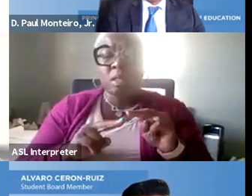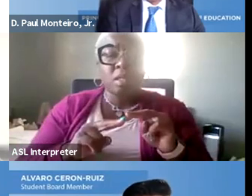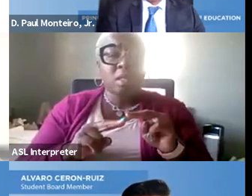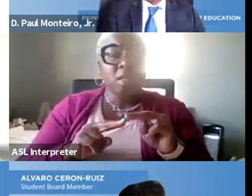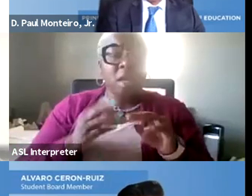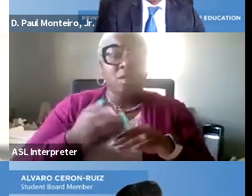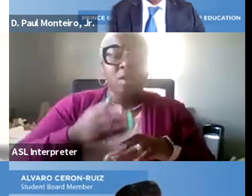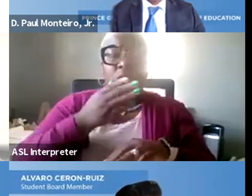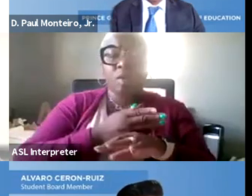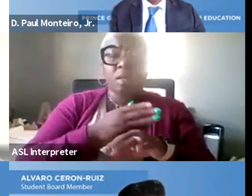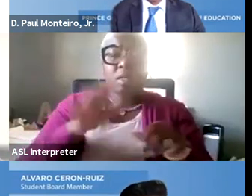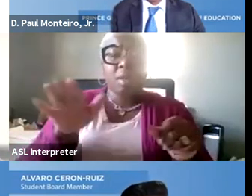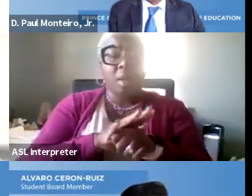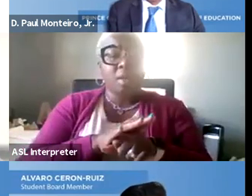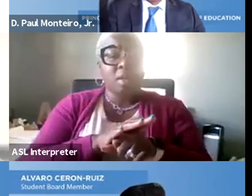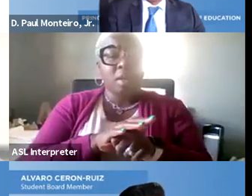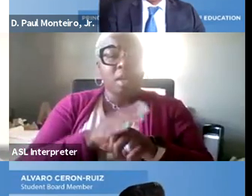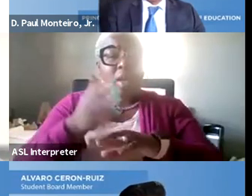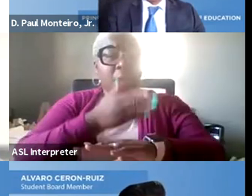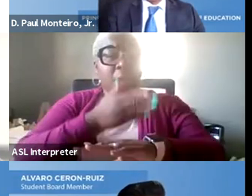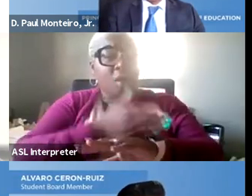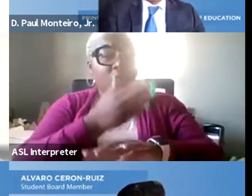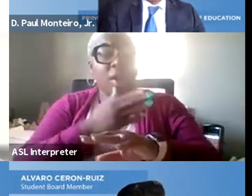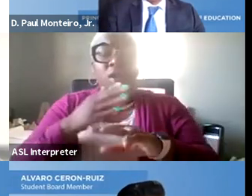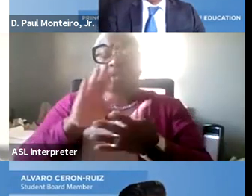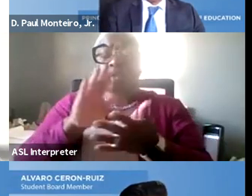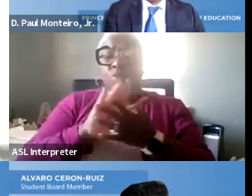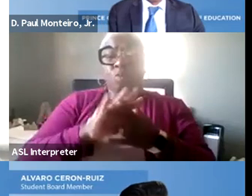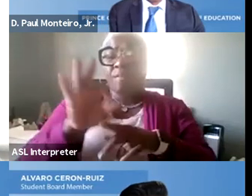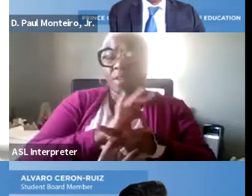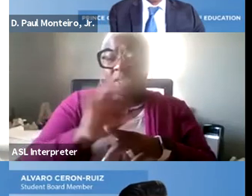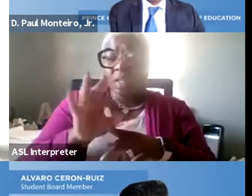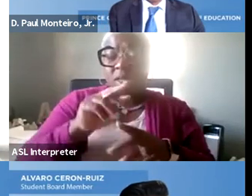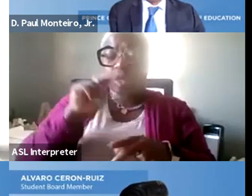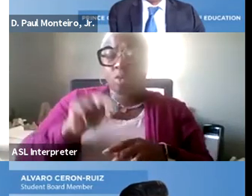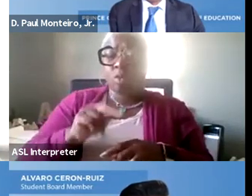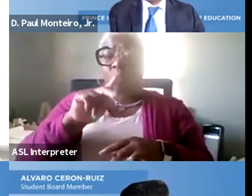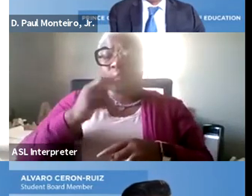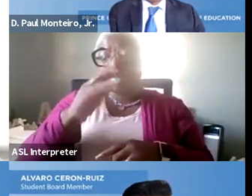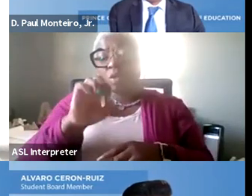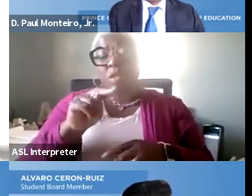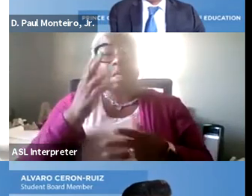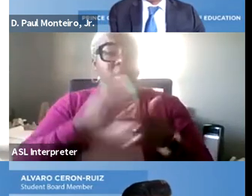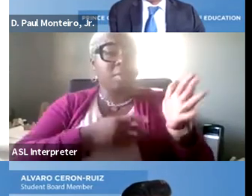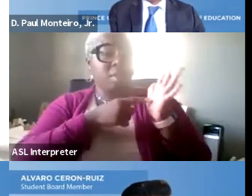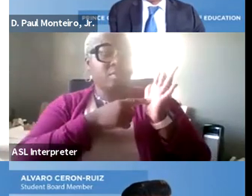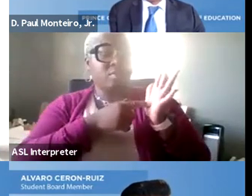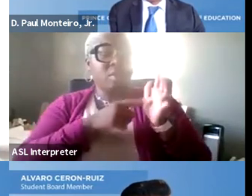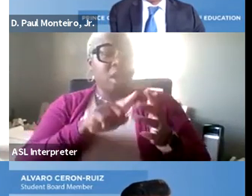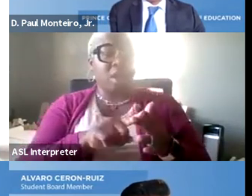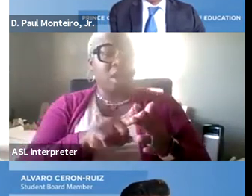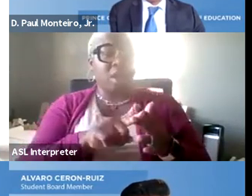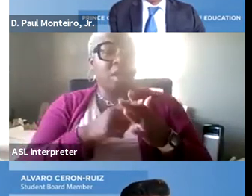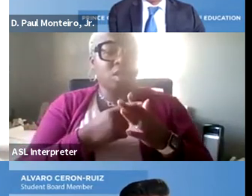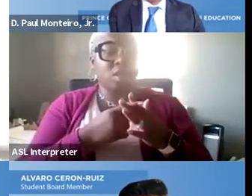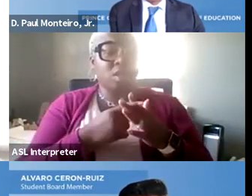increase capacity and also upgrade and modernize facilities in the northern region. Some of the initiatives highlighted in the narrative for the